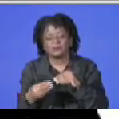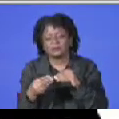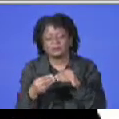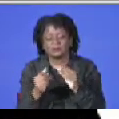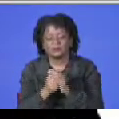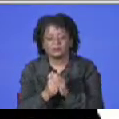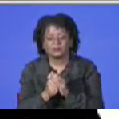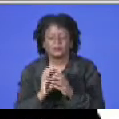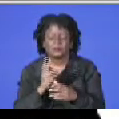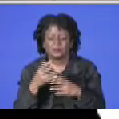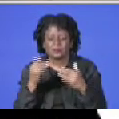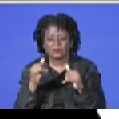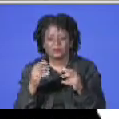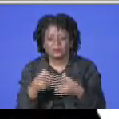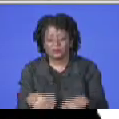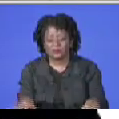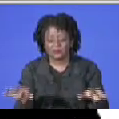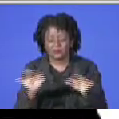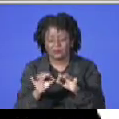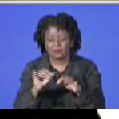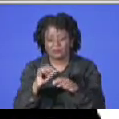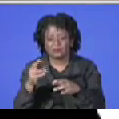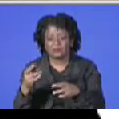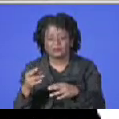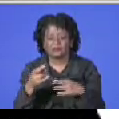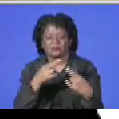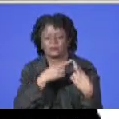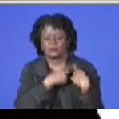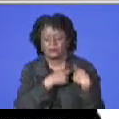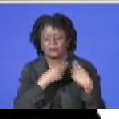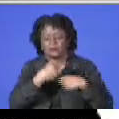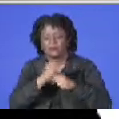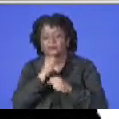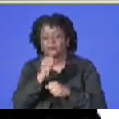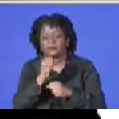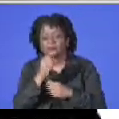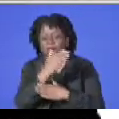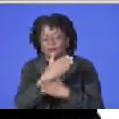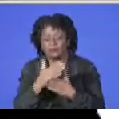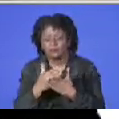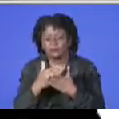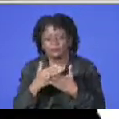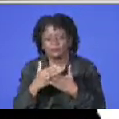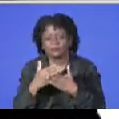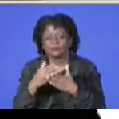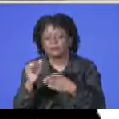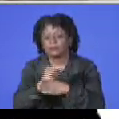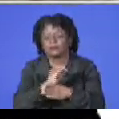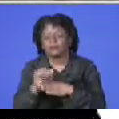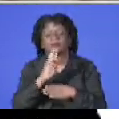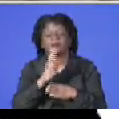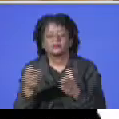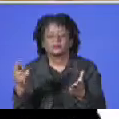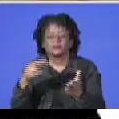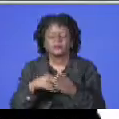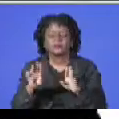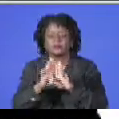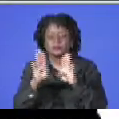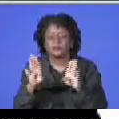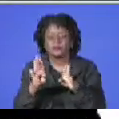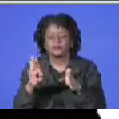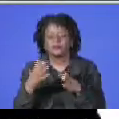the sectors that have been reopened with some degree of protocol, safety protocols being put in place,